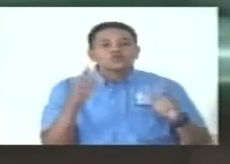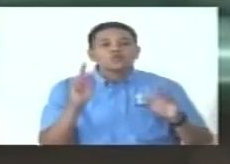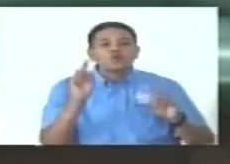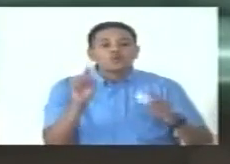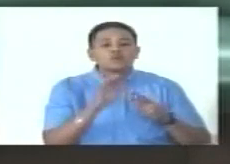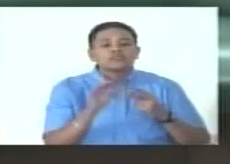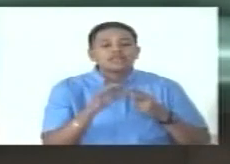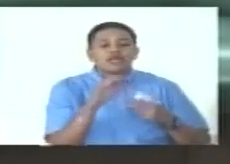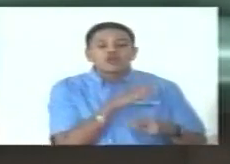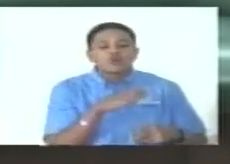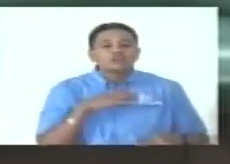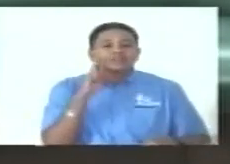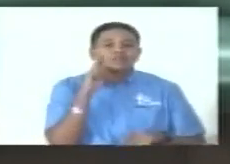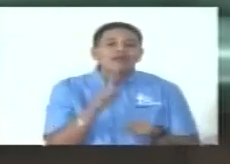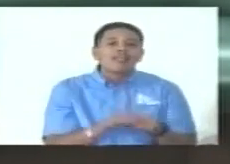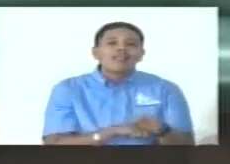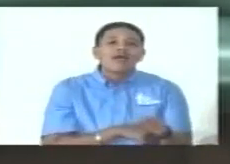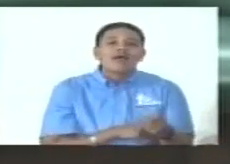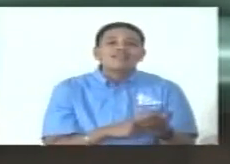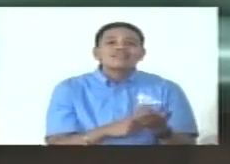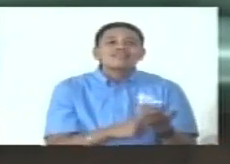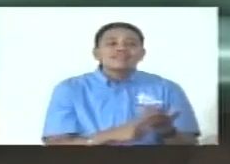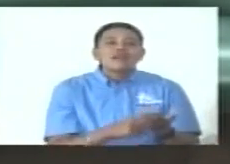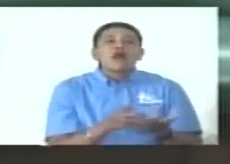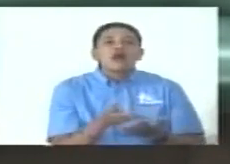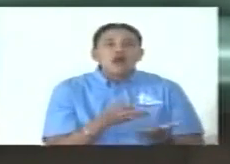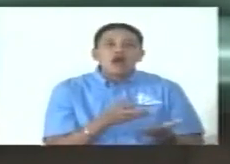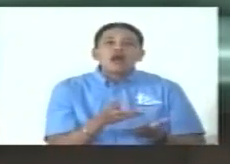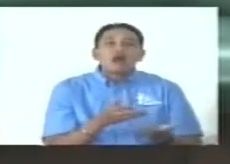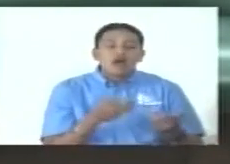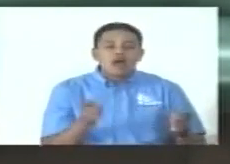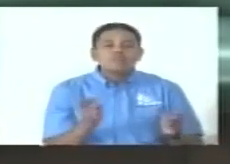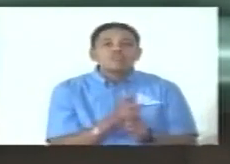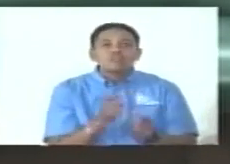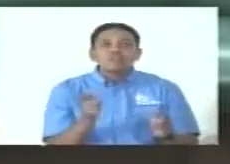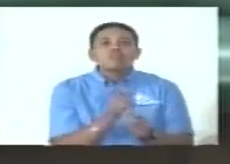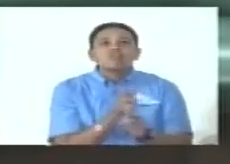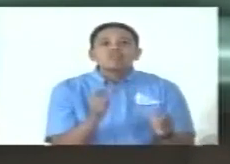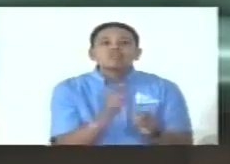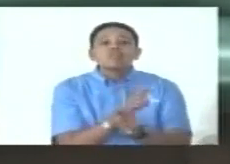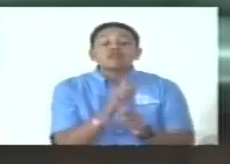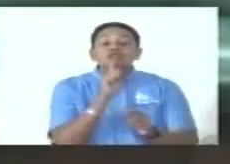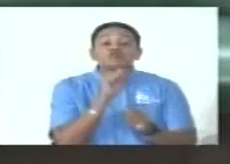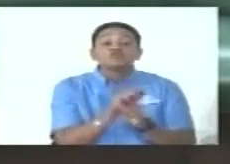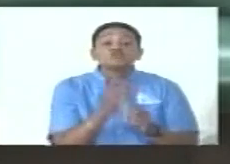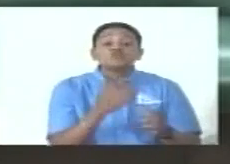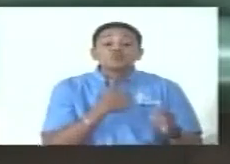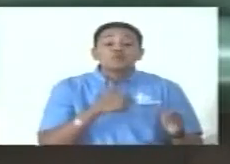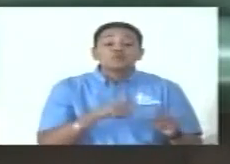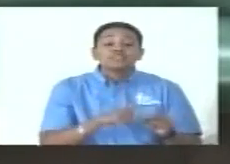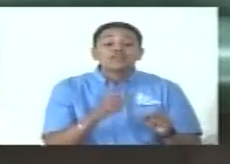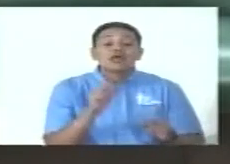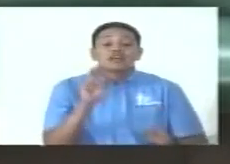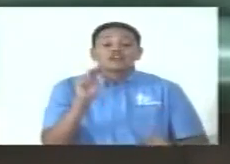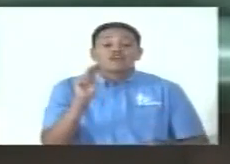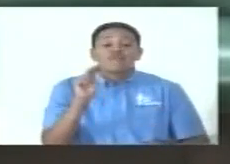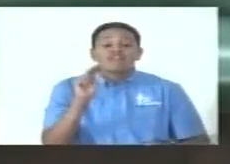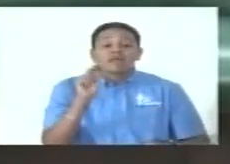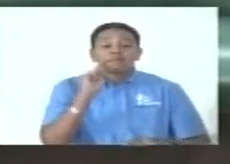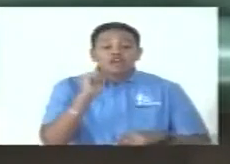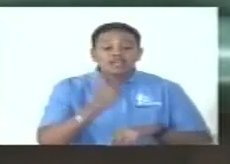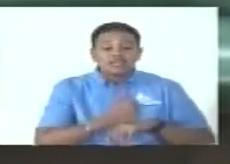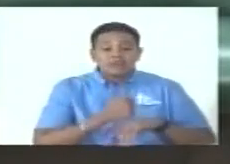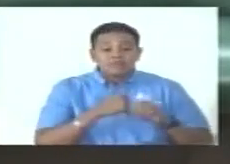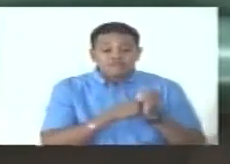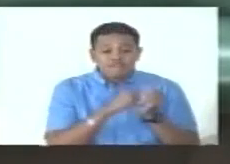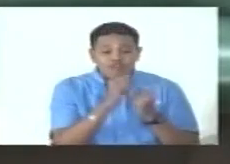long. The truth of this matter is that we started in November, established a